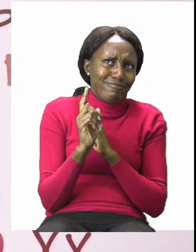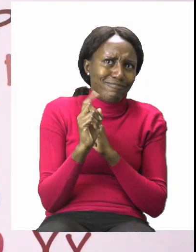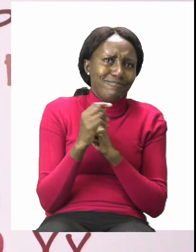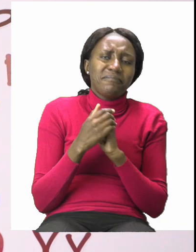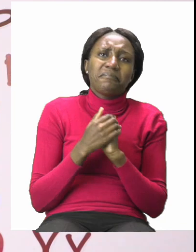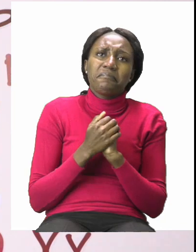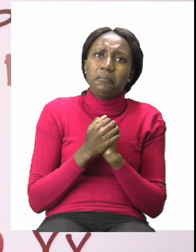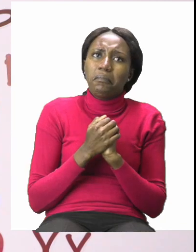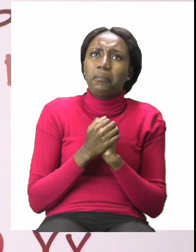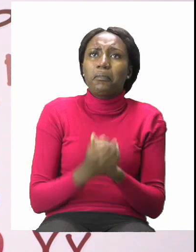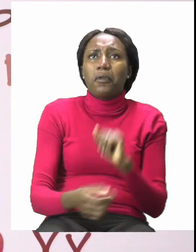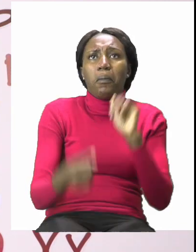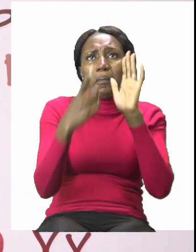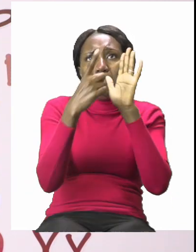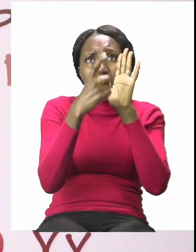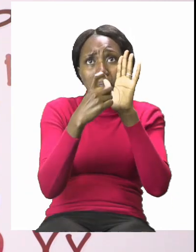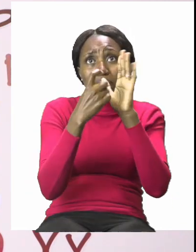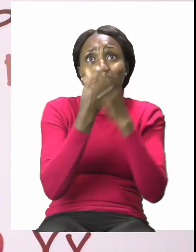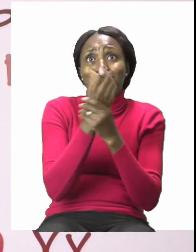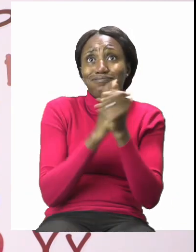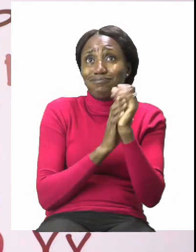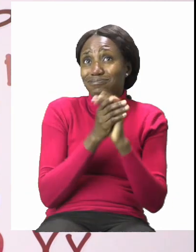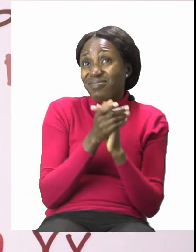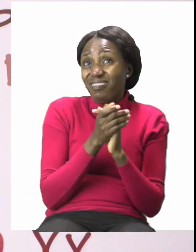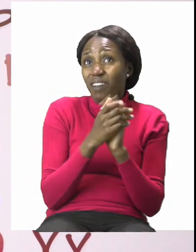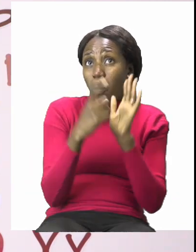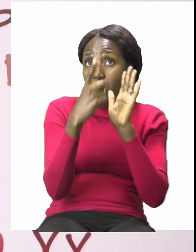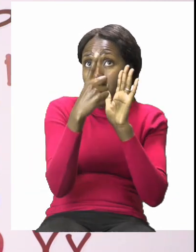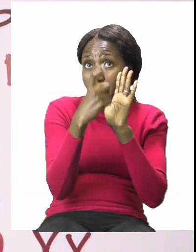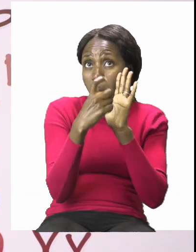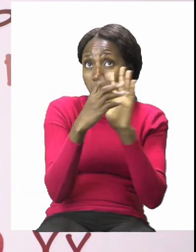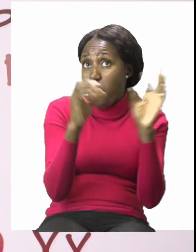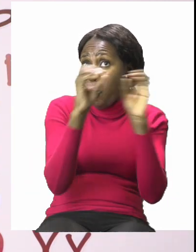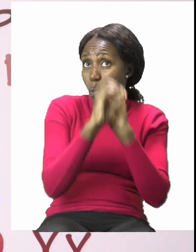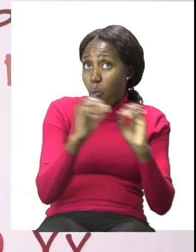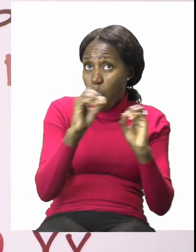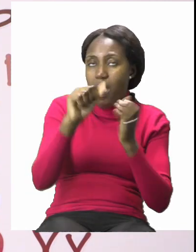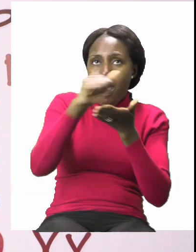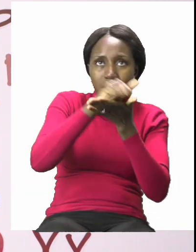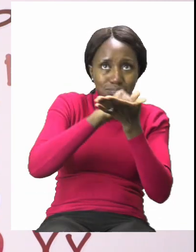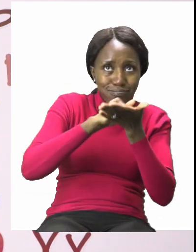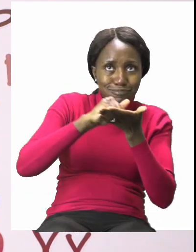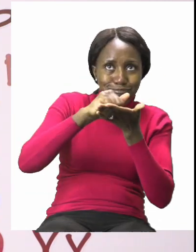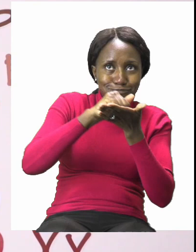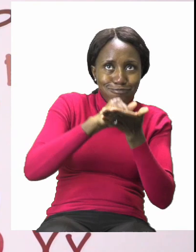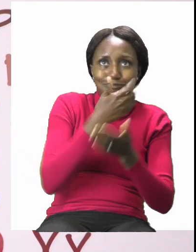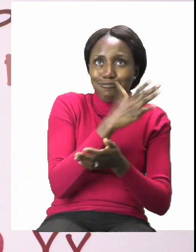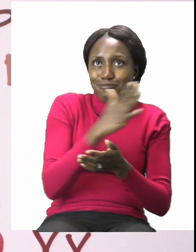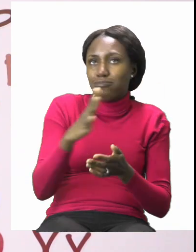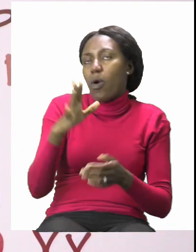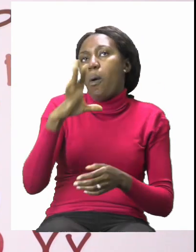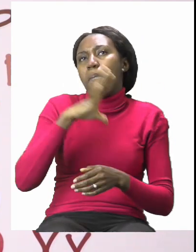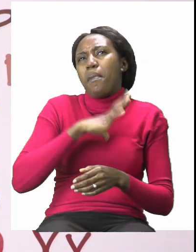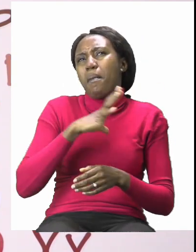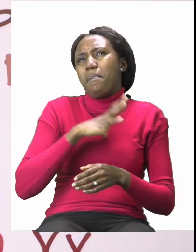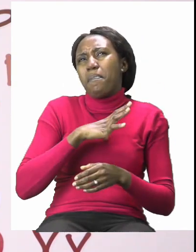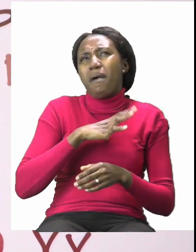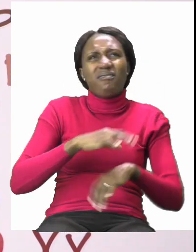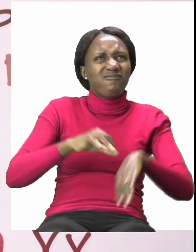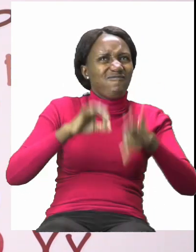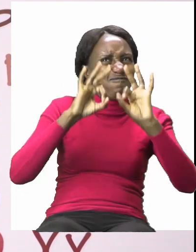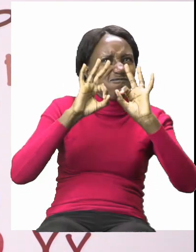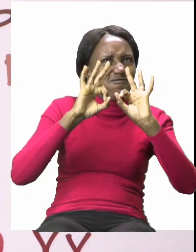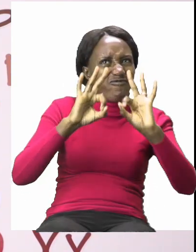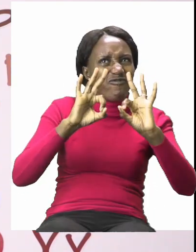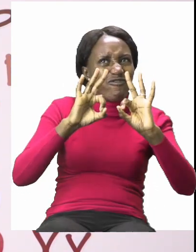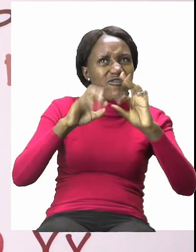to sanitize. Remember, if you don't have sanitizer, you can use soap and water. So